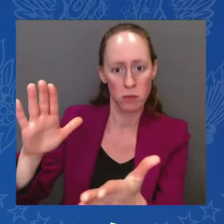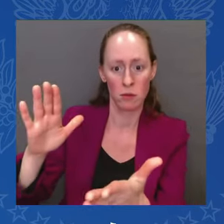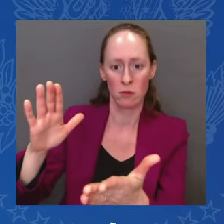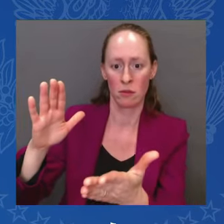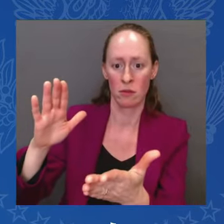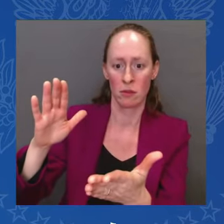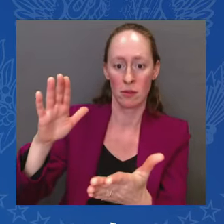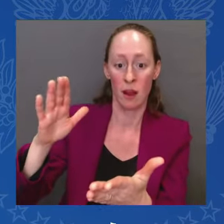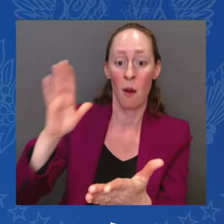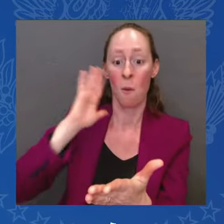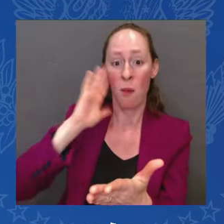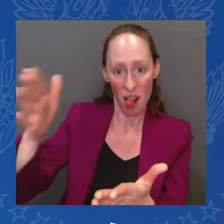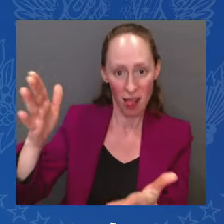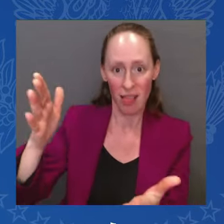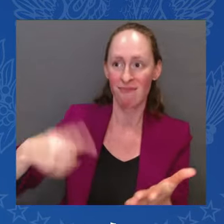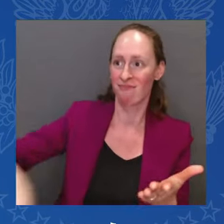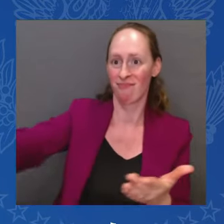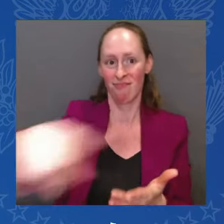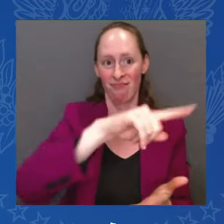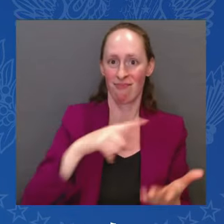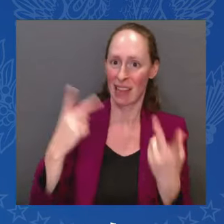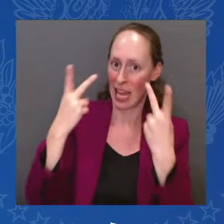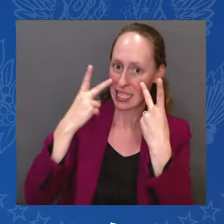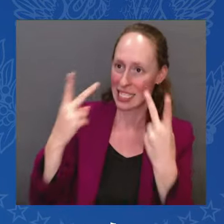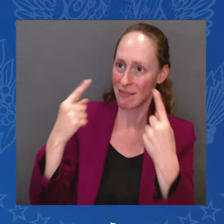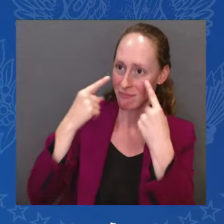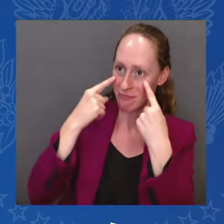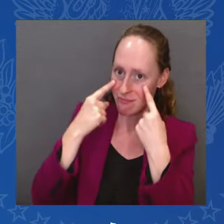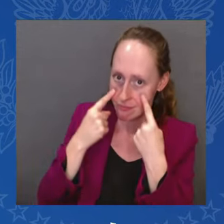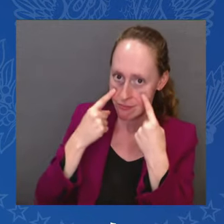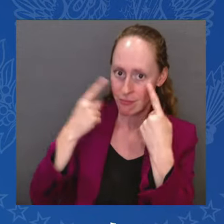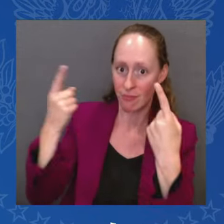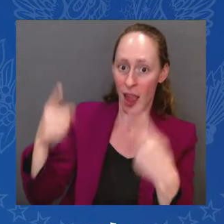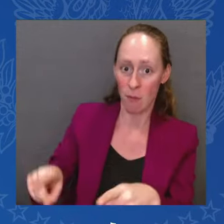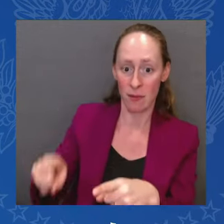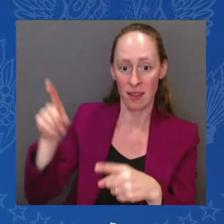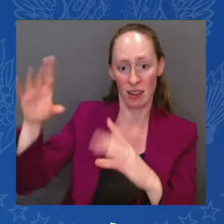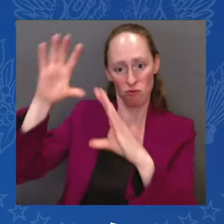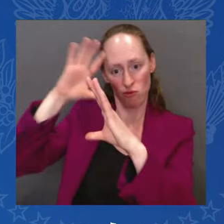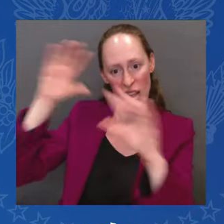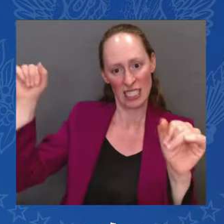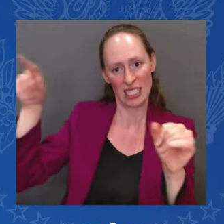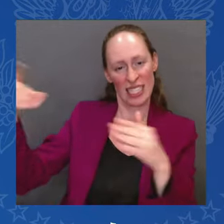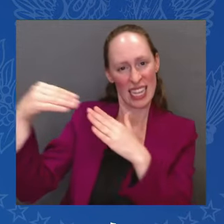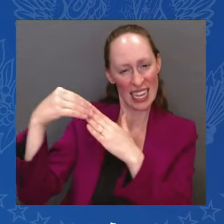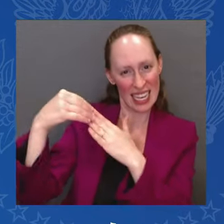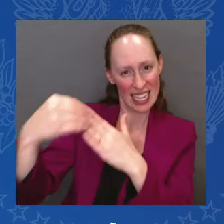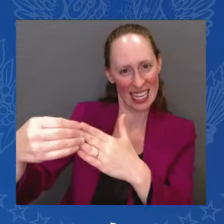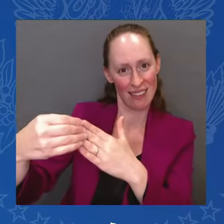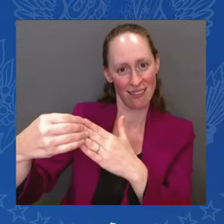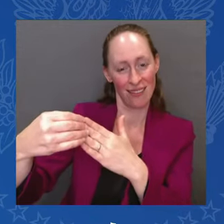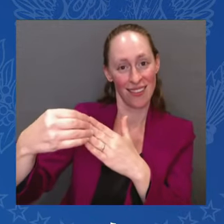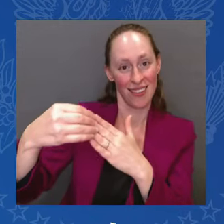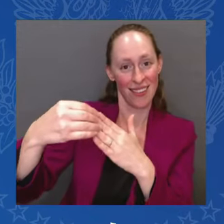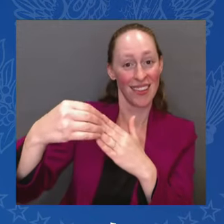reality due to the executive action and leadership of President Biden and Vice President Harris.